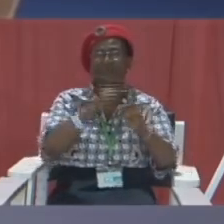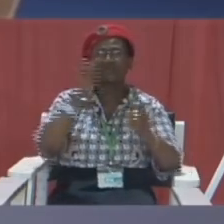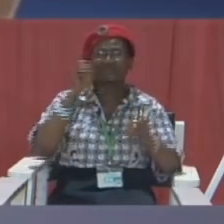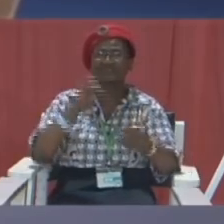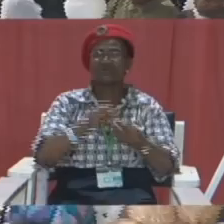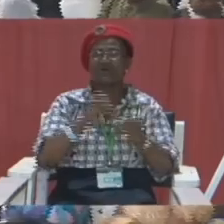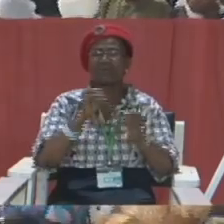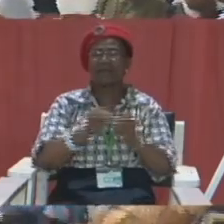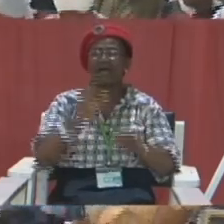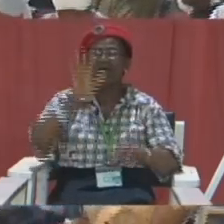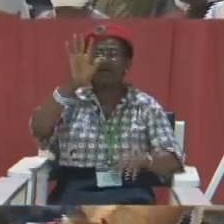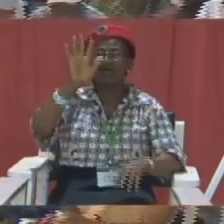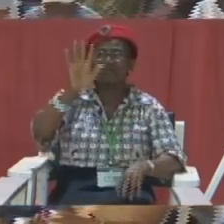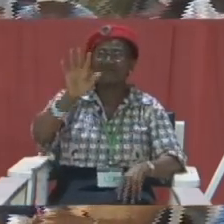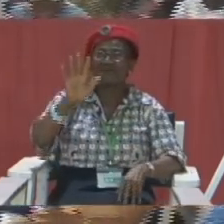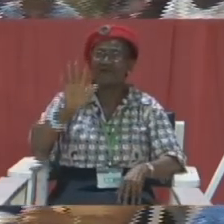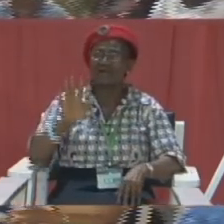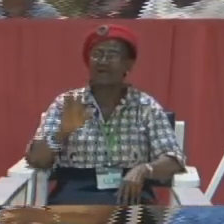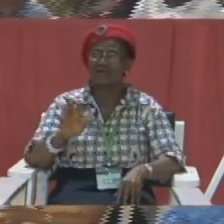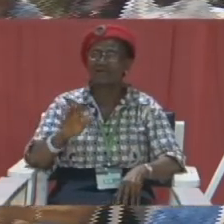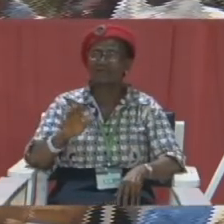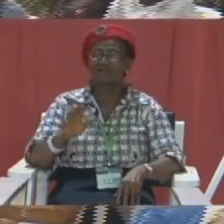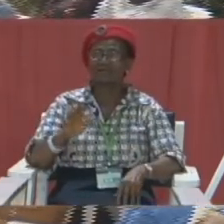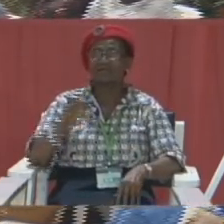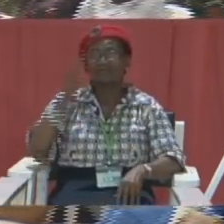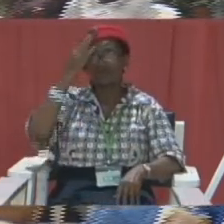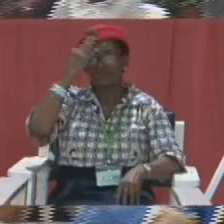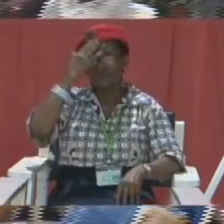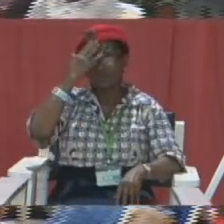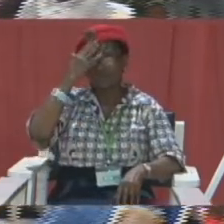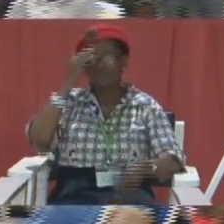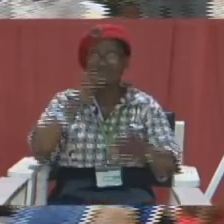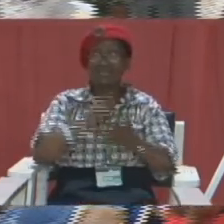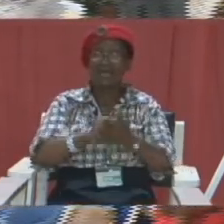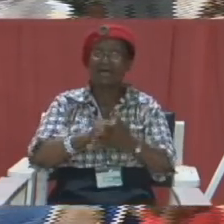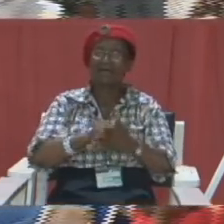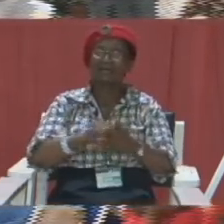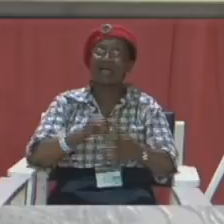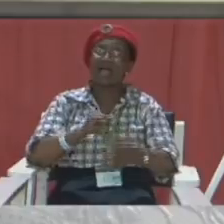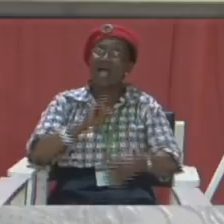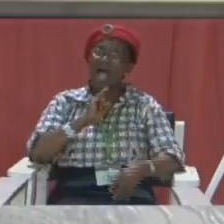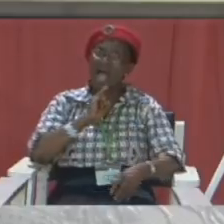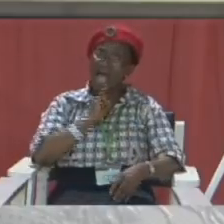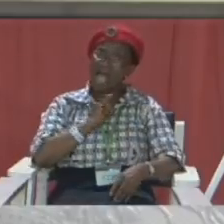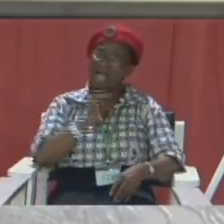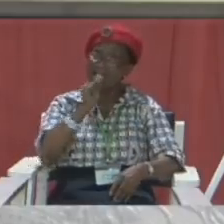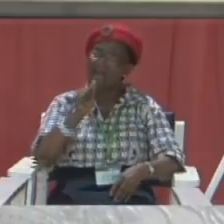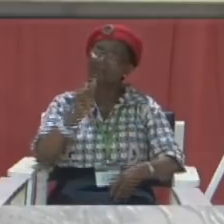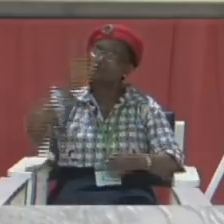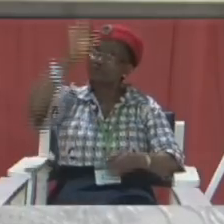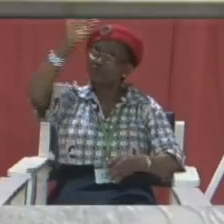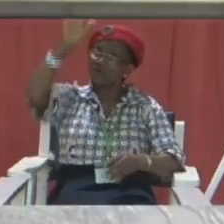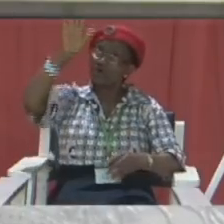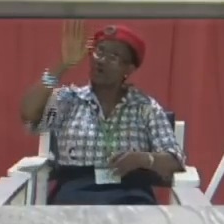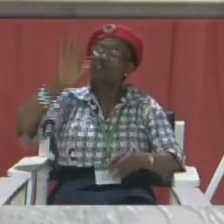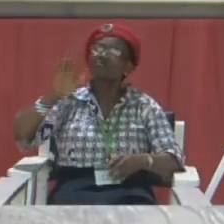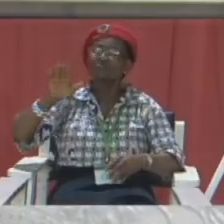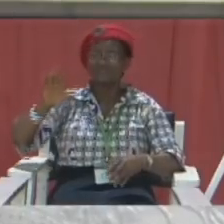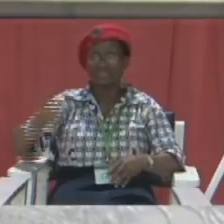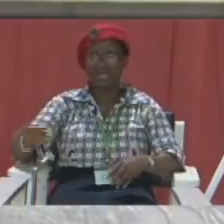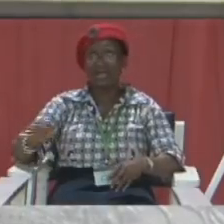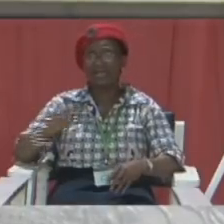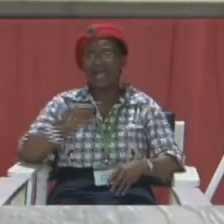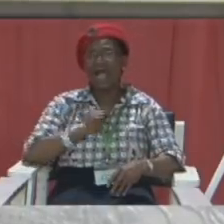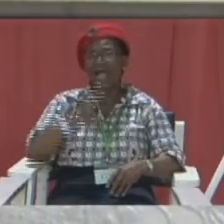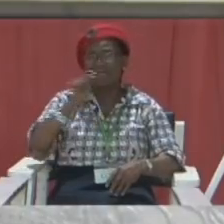Lord, I am your child. Oluwa omo re ni ra pada re ni mi. I am redeemed. Ati ra